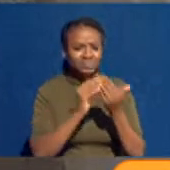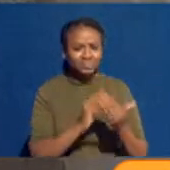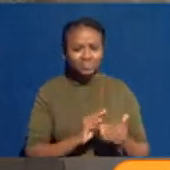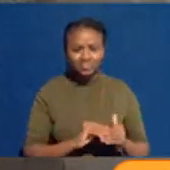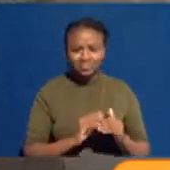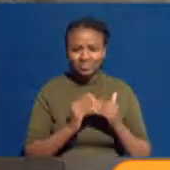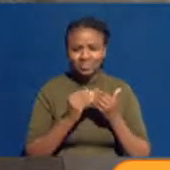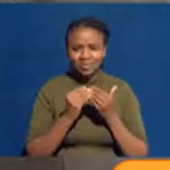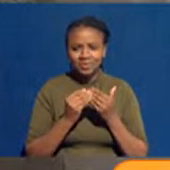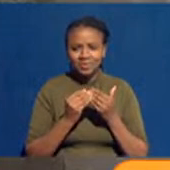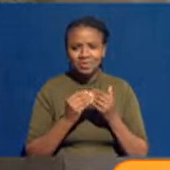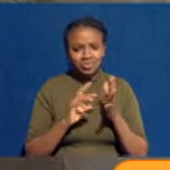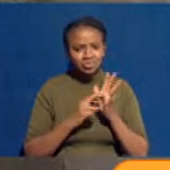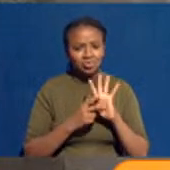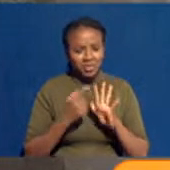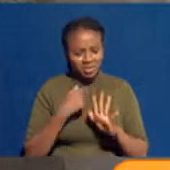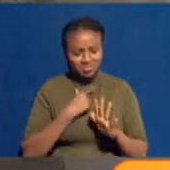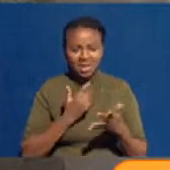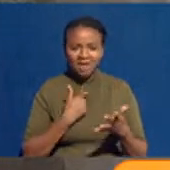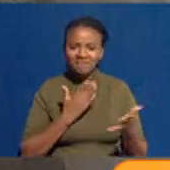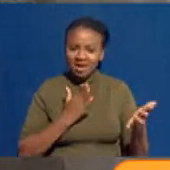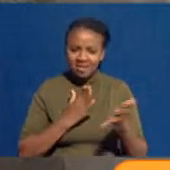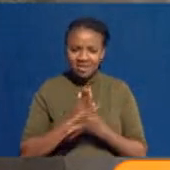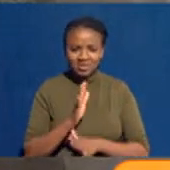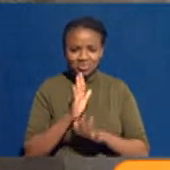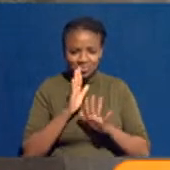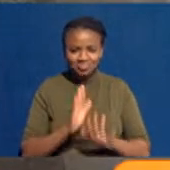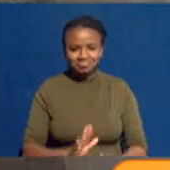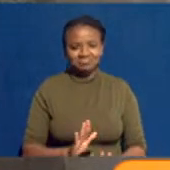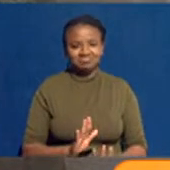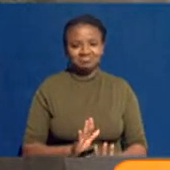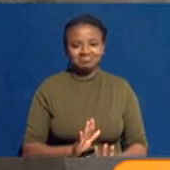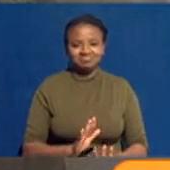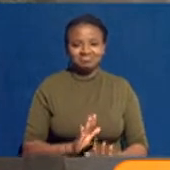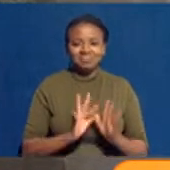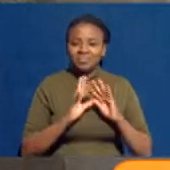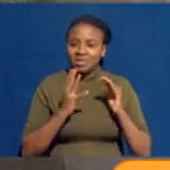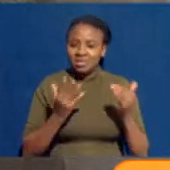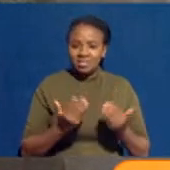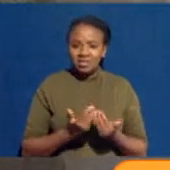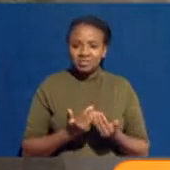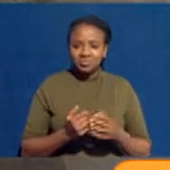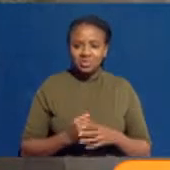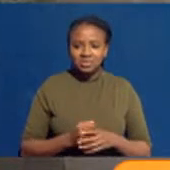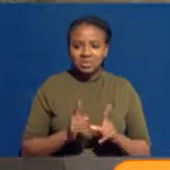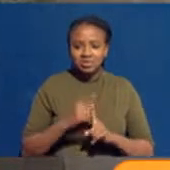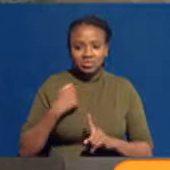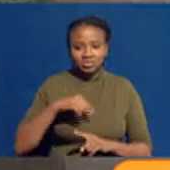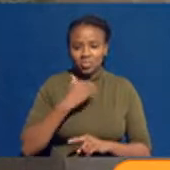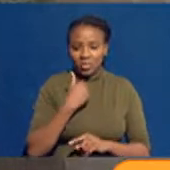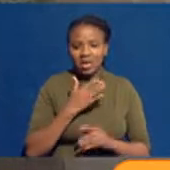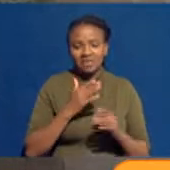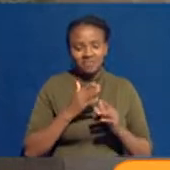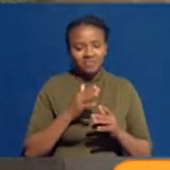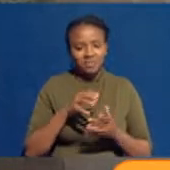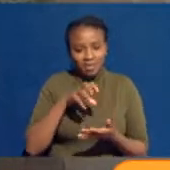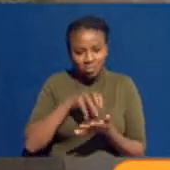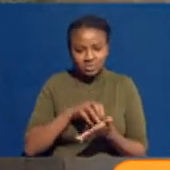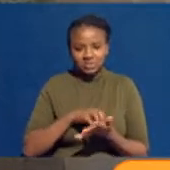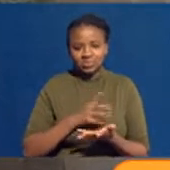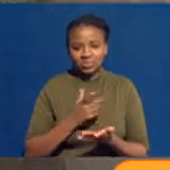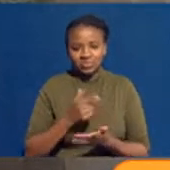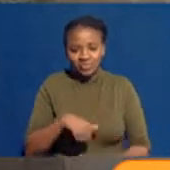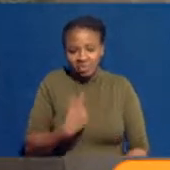right to be in this universe as any speck of stardust. We all do, and we all have this place where we